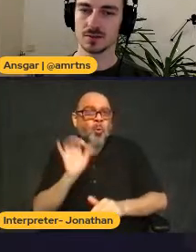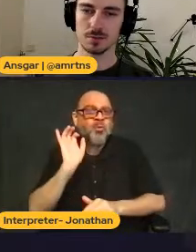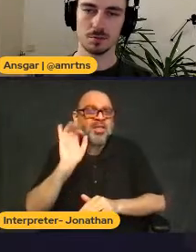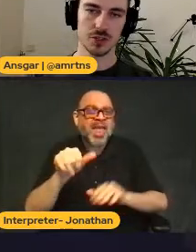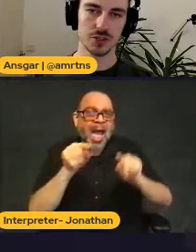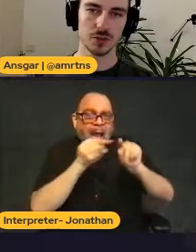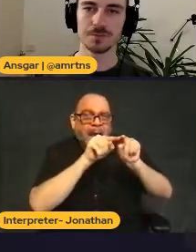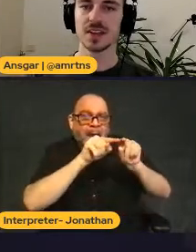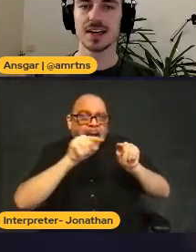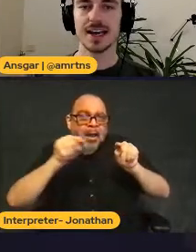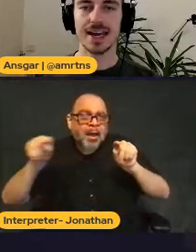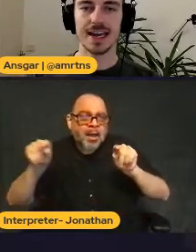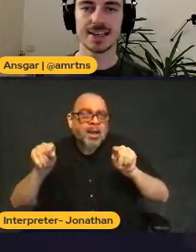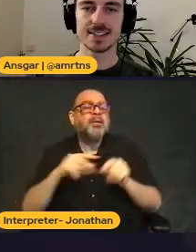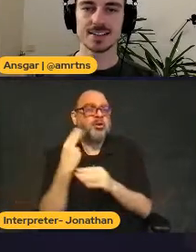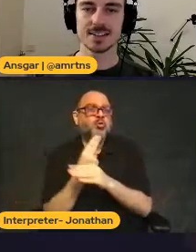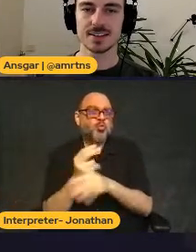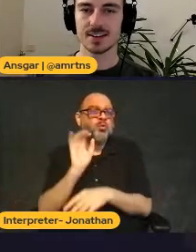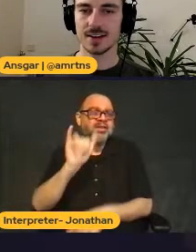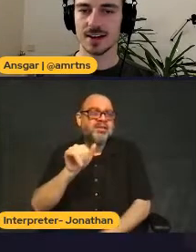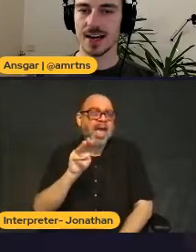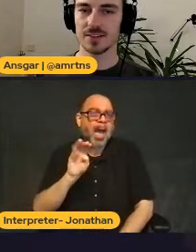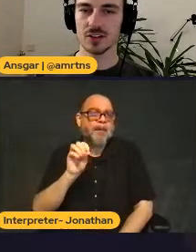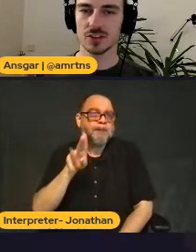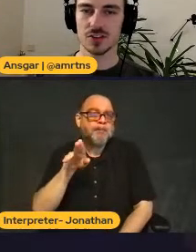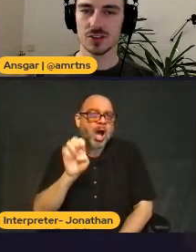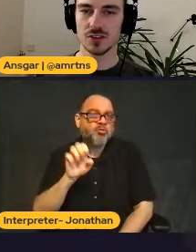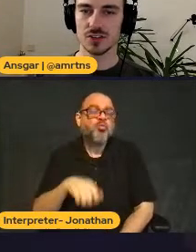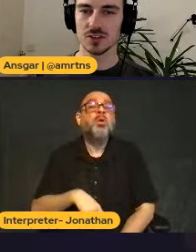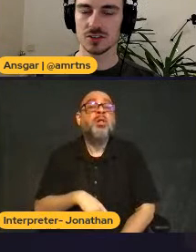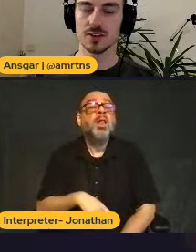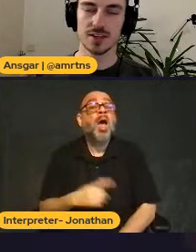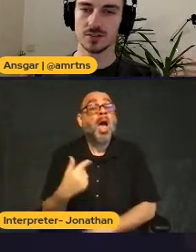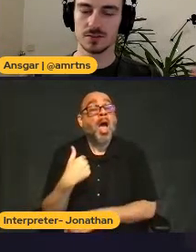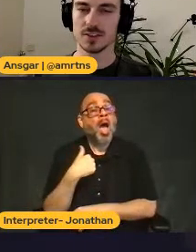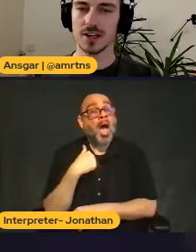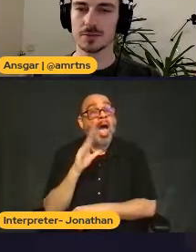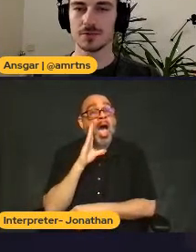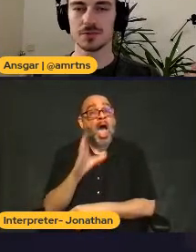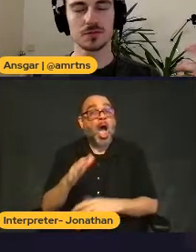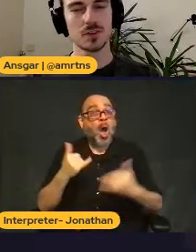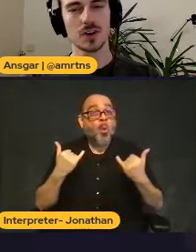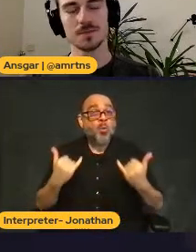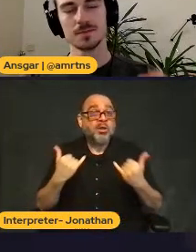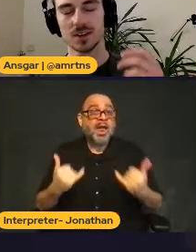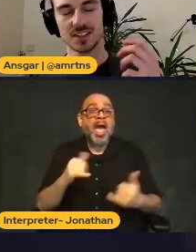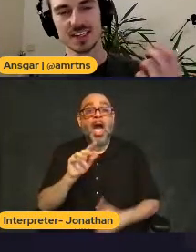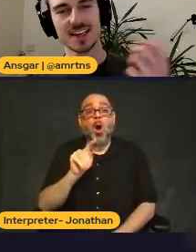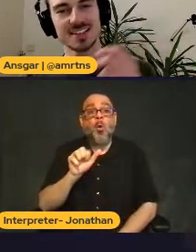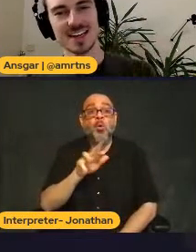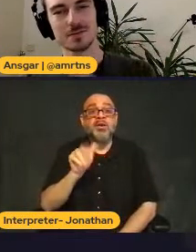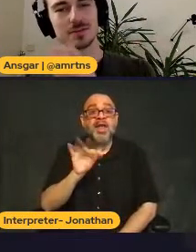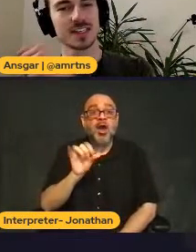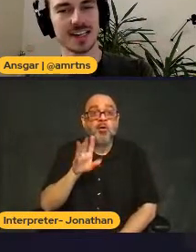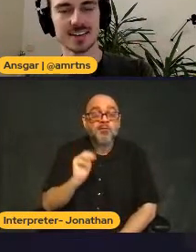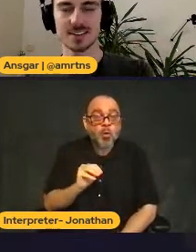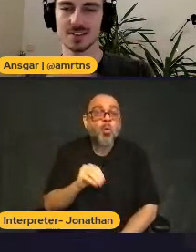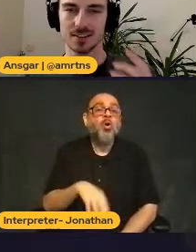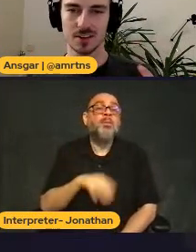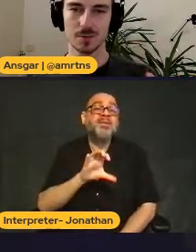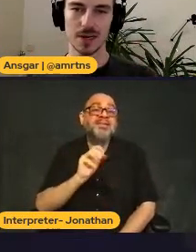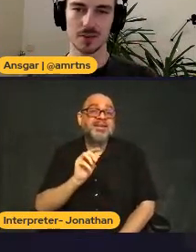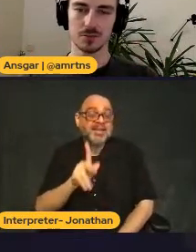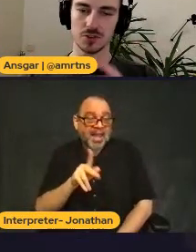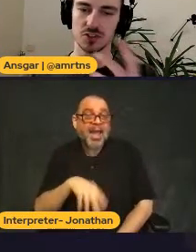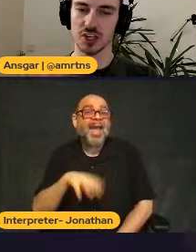AWS module. And I'm going to just Terraform or CDK-TF get